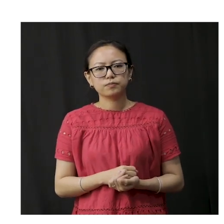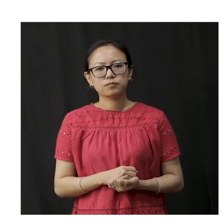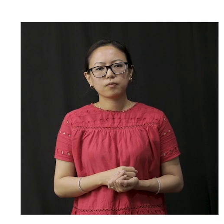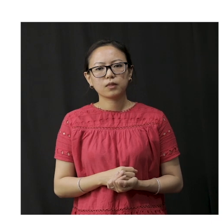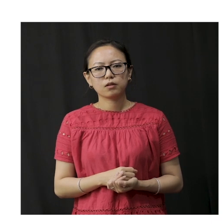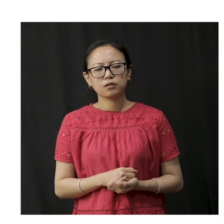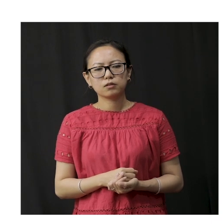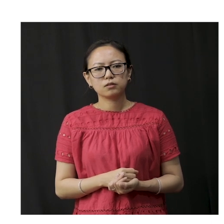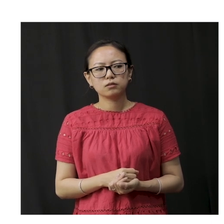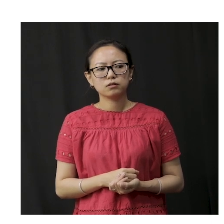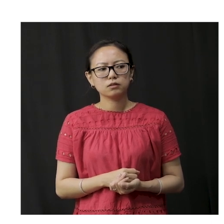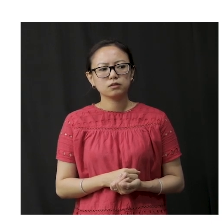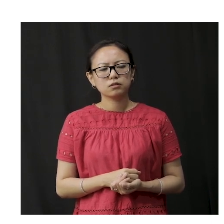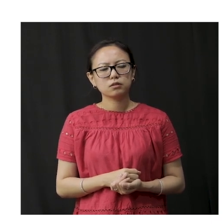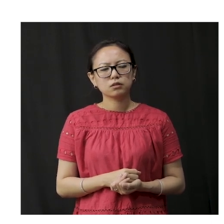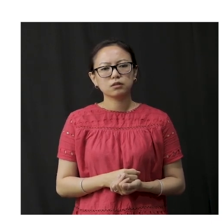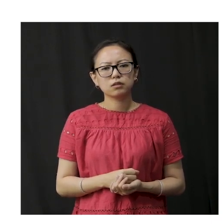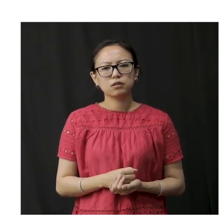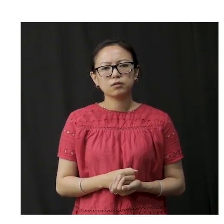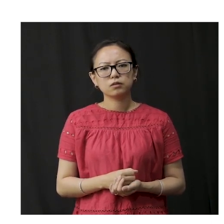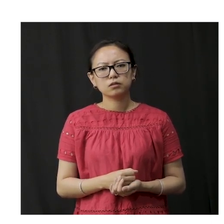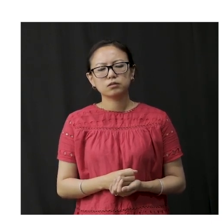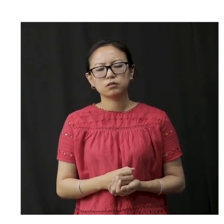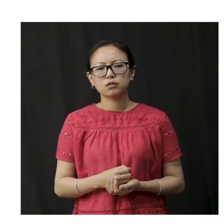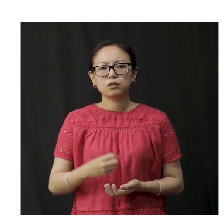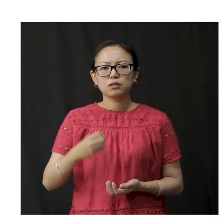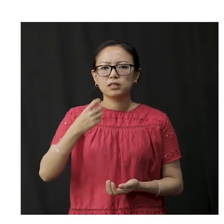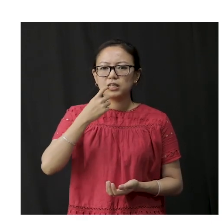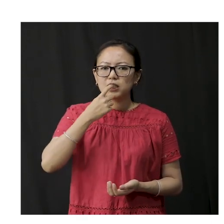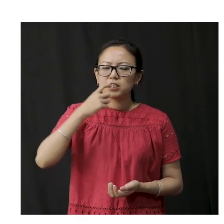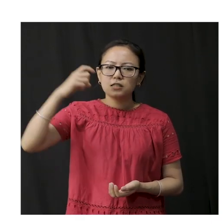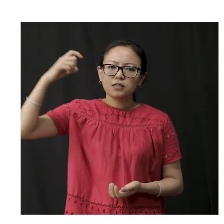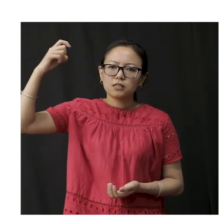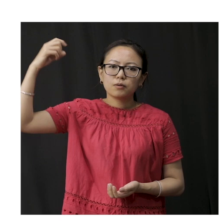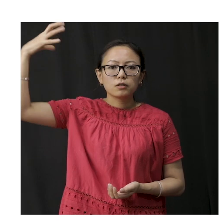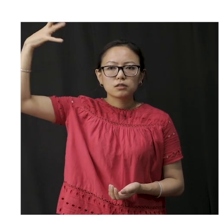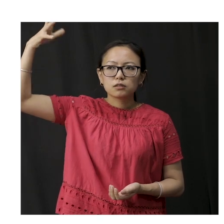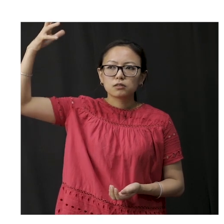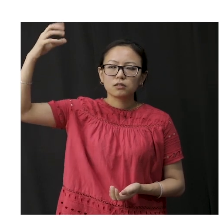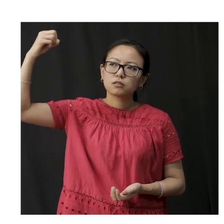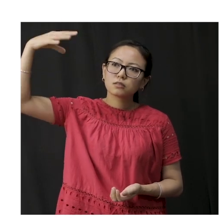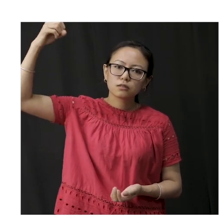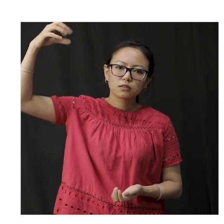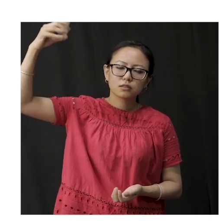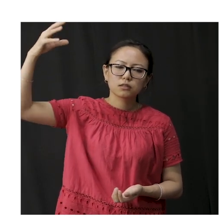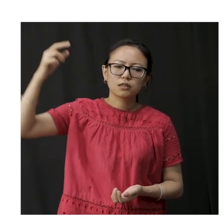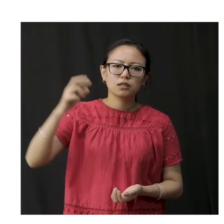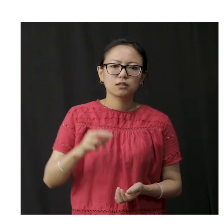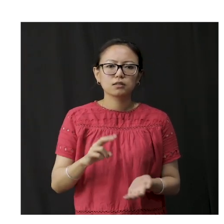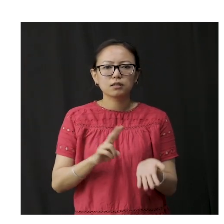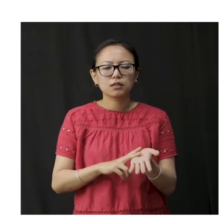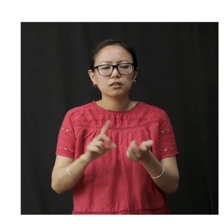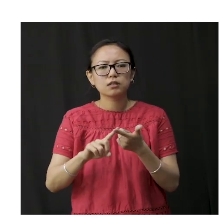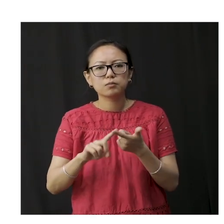can you answer this? Like, why do we need the sun and the moon? We need the sun and the moon in order to